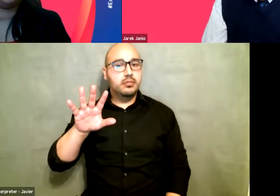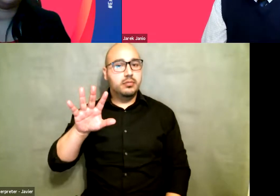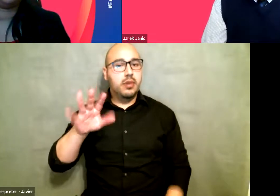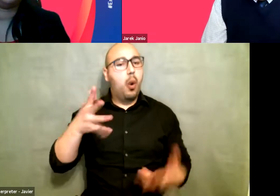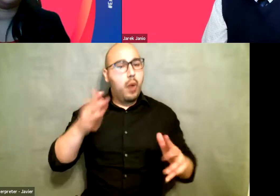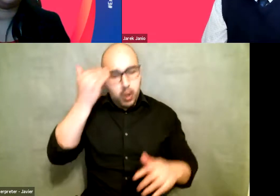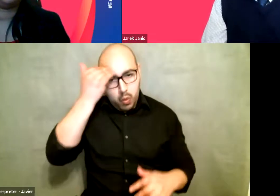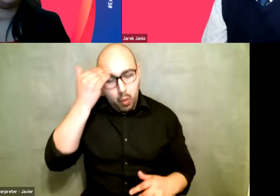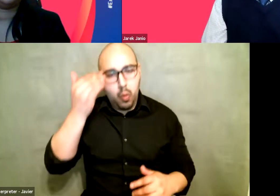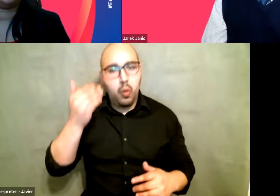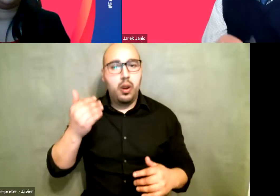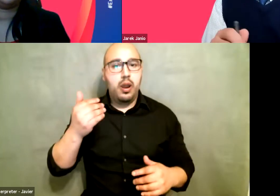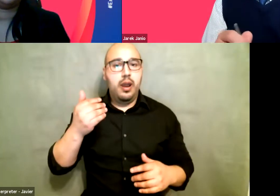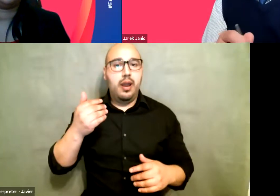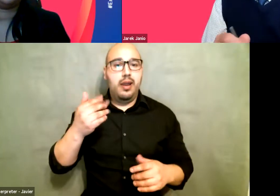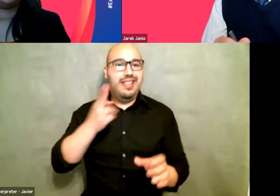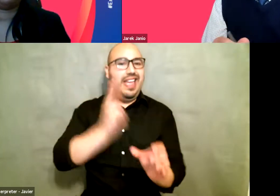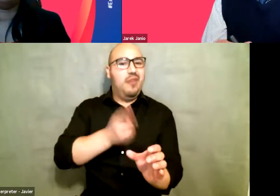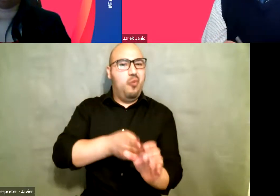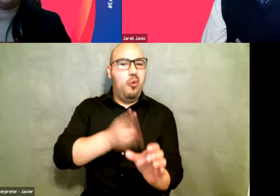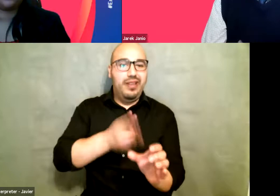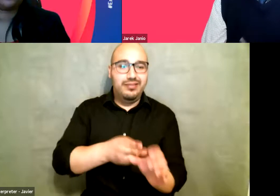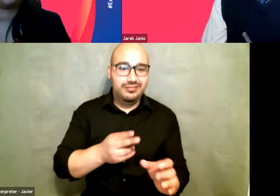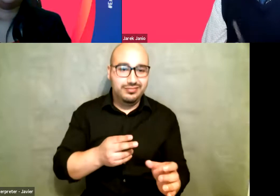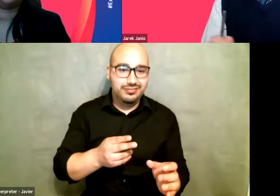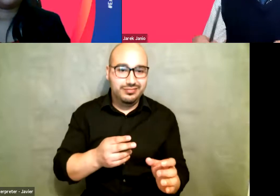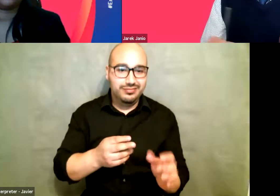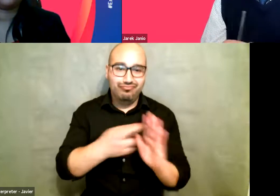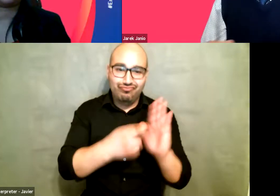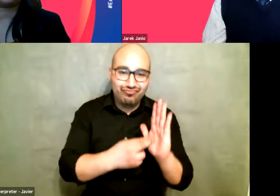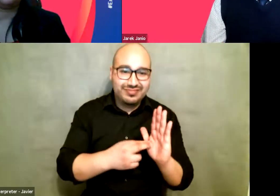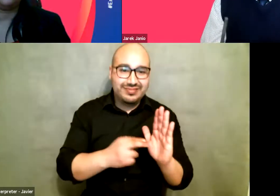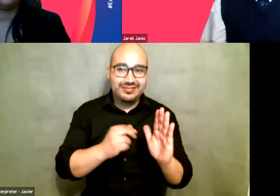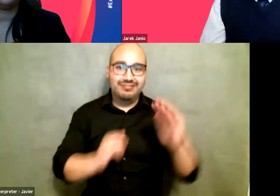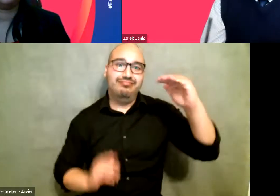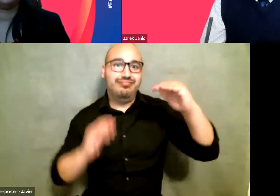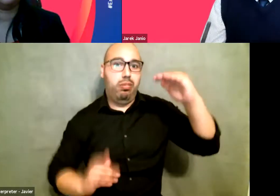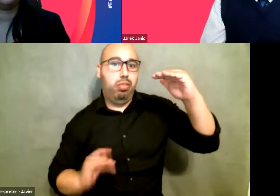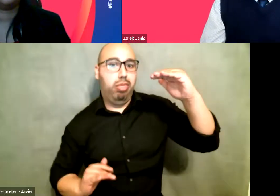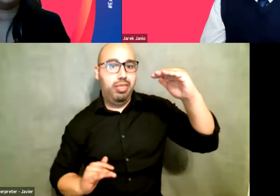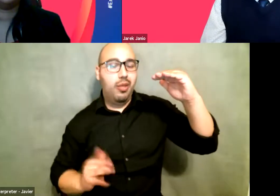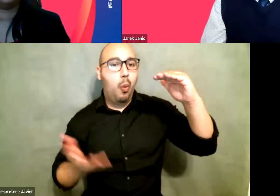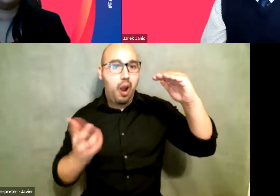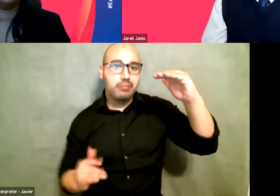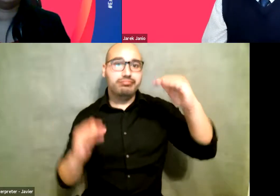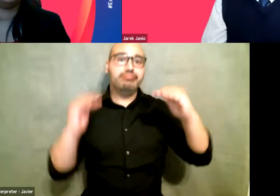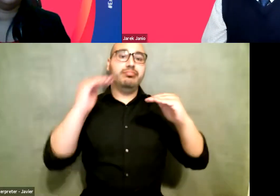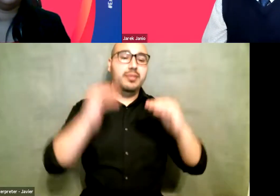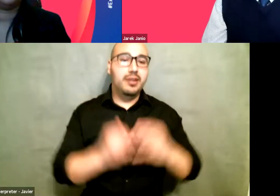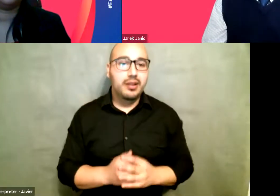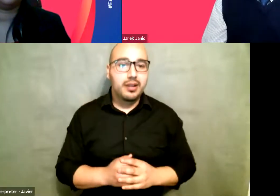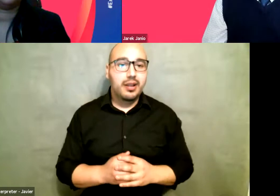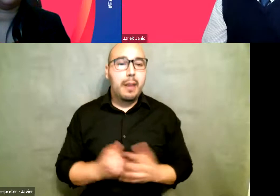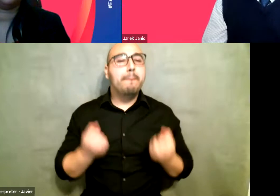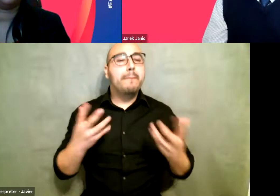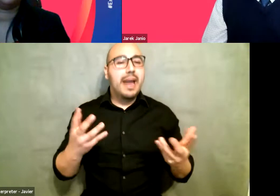enrollment is not where we would like it to be. There are many colleges who are voicing concerns about